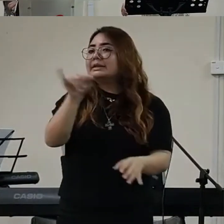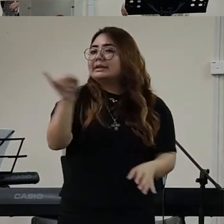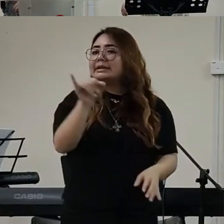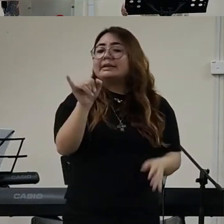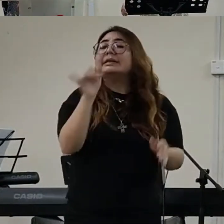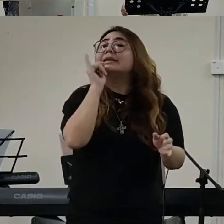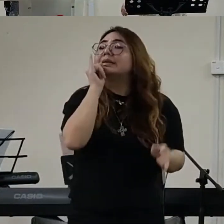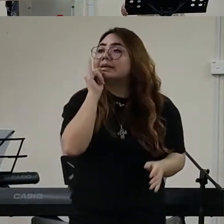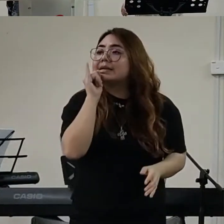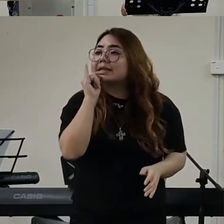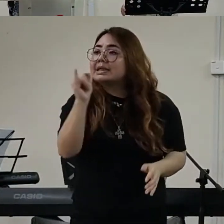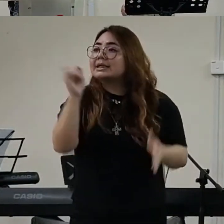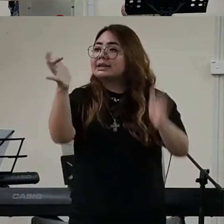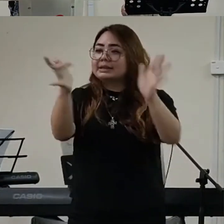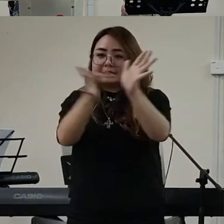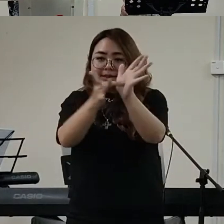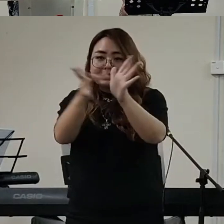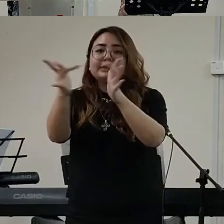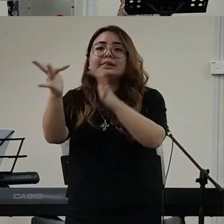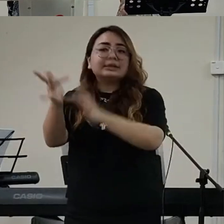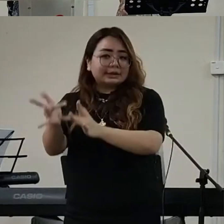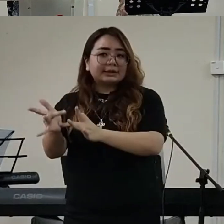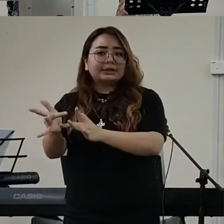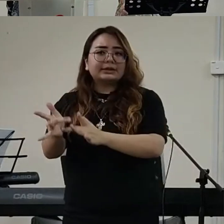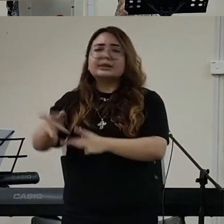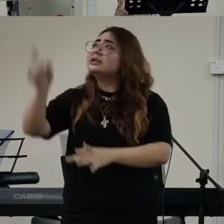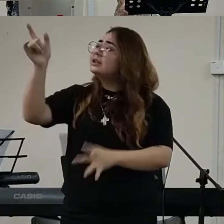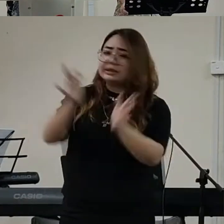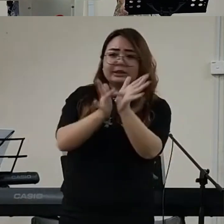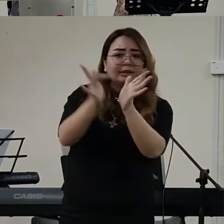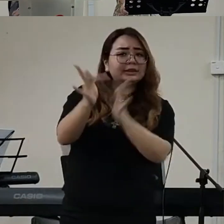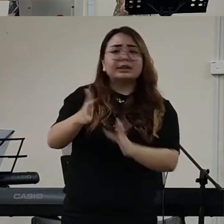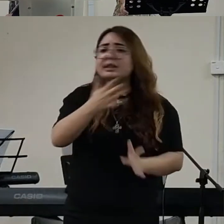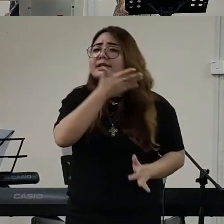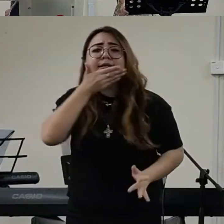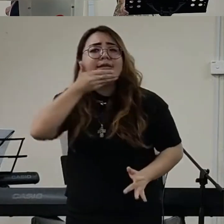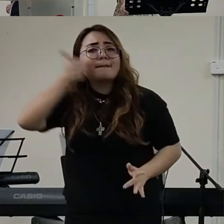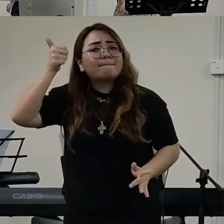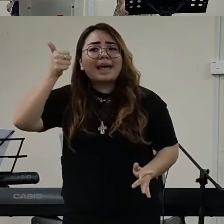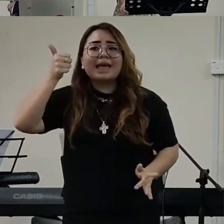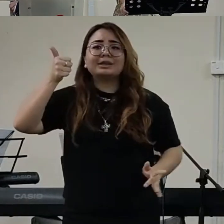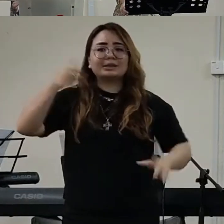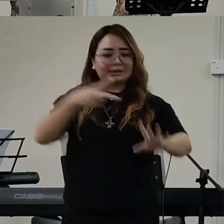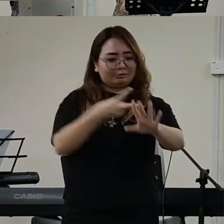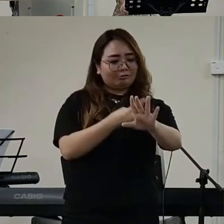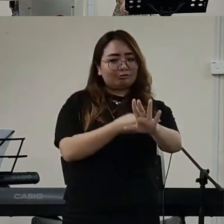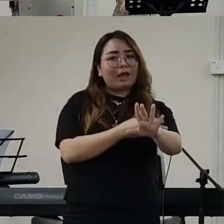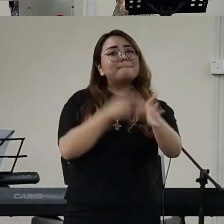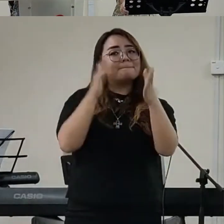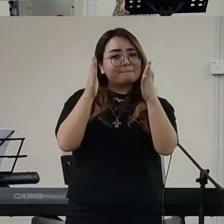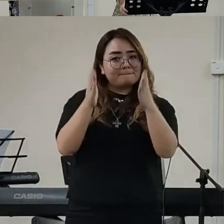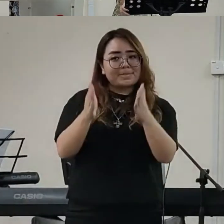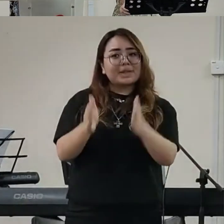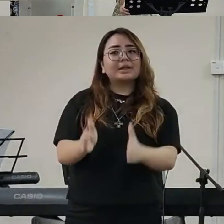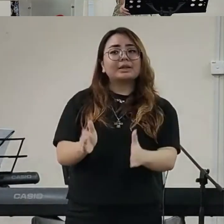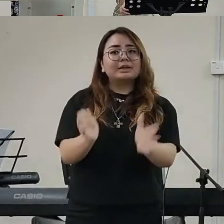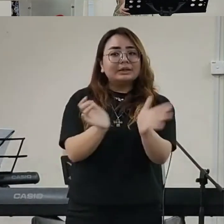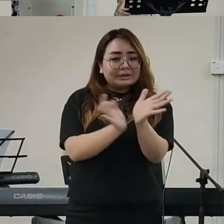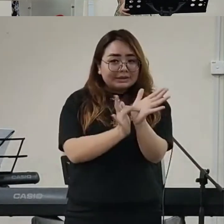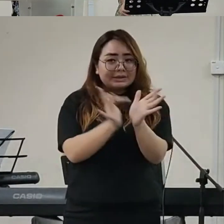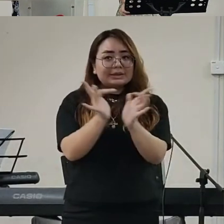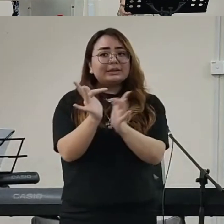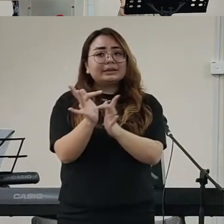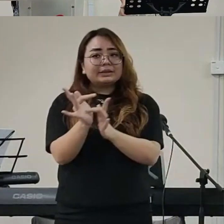like, nobody is shepherding me. No. The best shepherd. If no one's going to shepherd us, Jesus will just come and shepherd